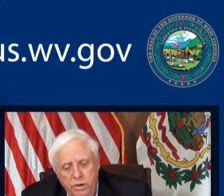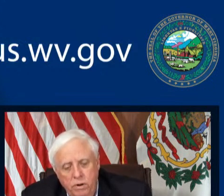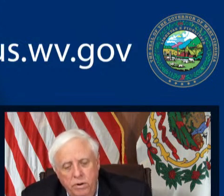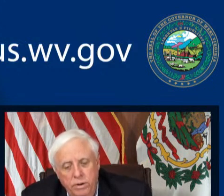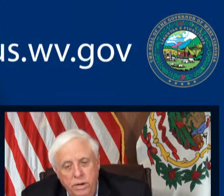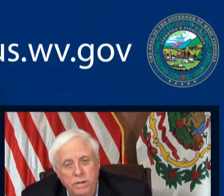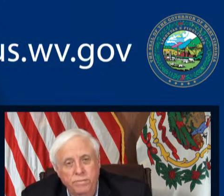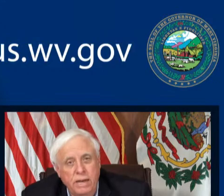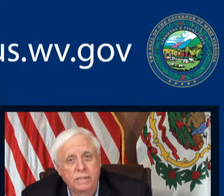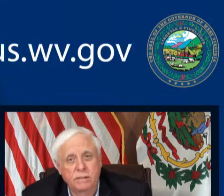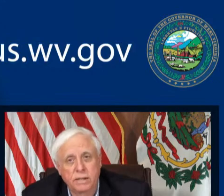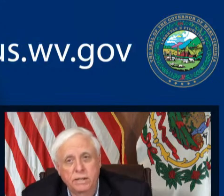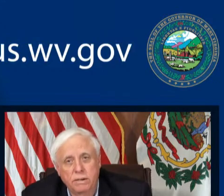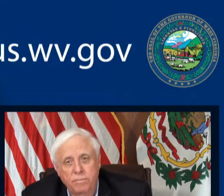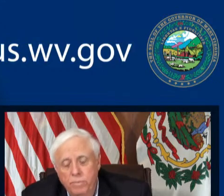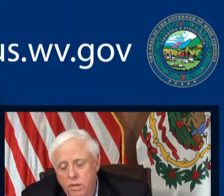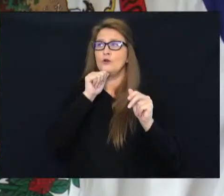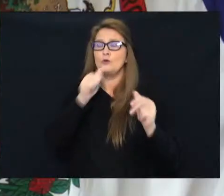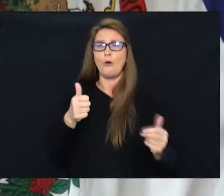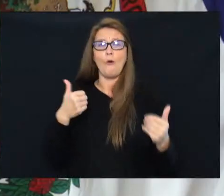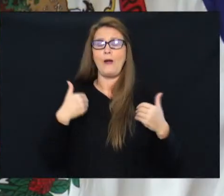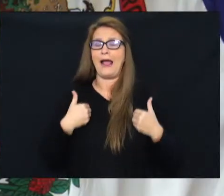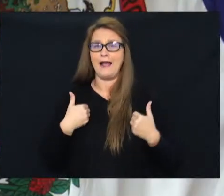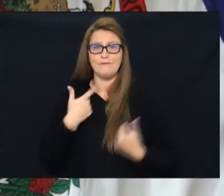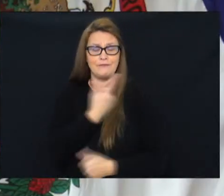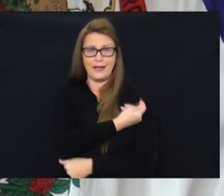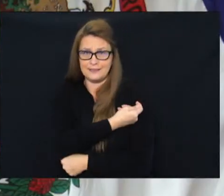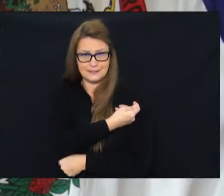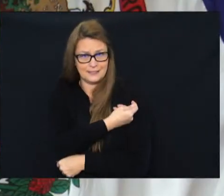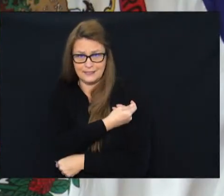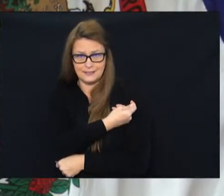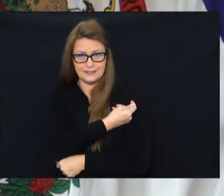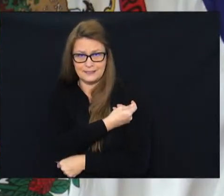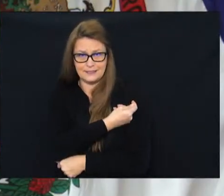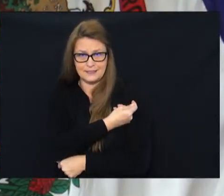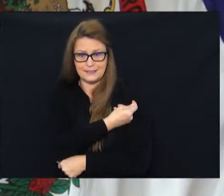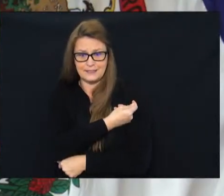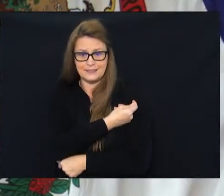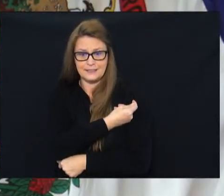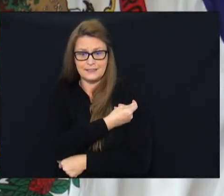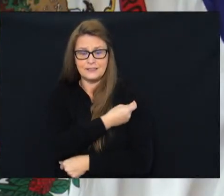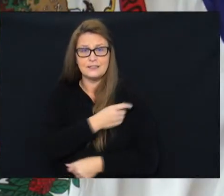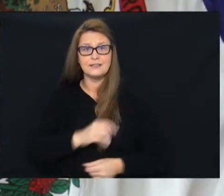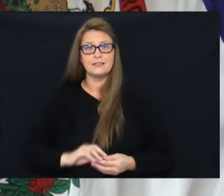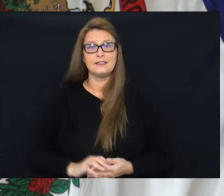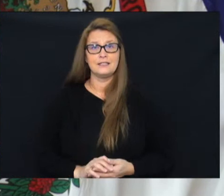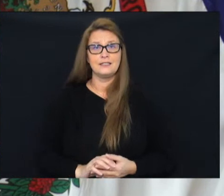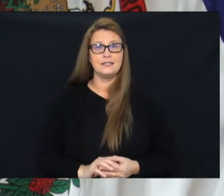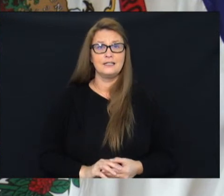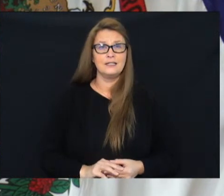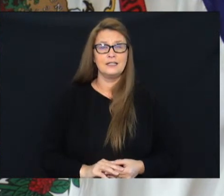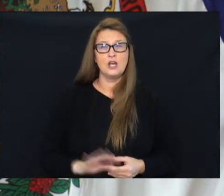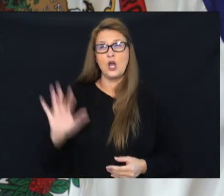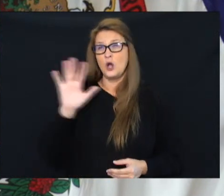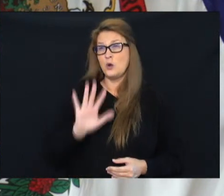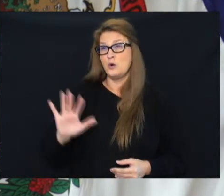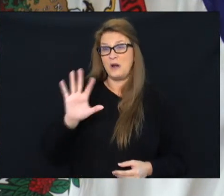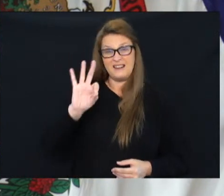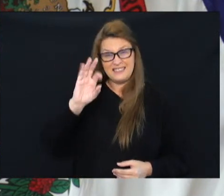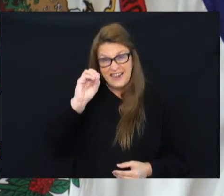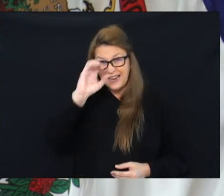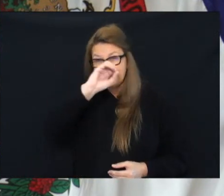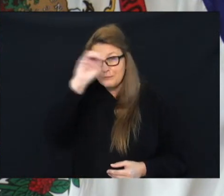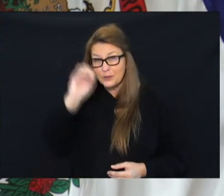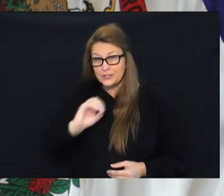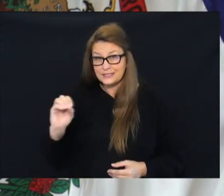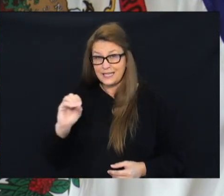that are unvaccinated. You know, it's right at 90% of those